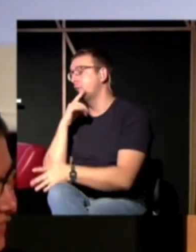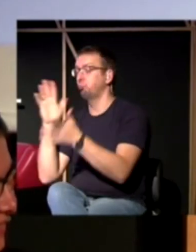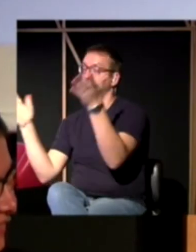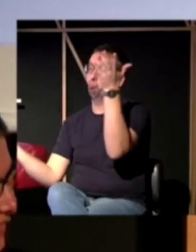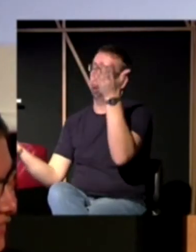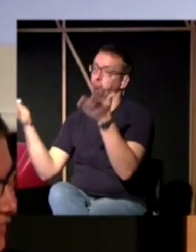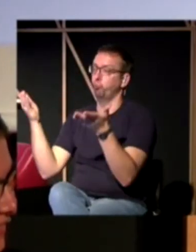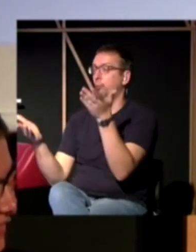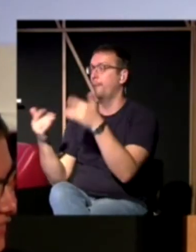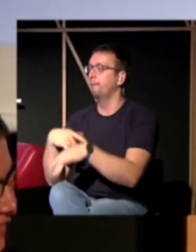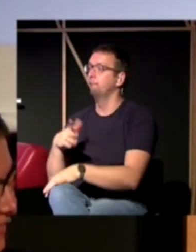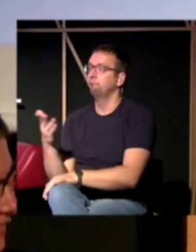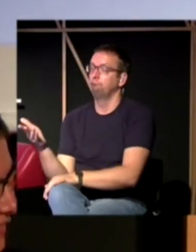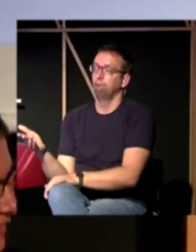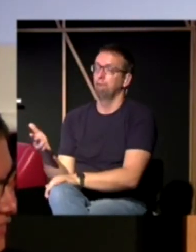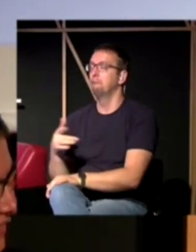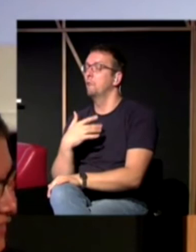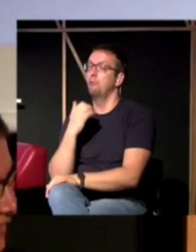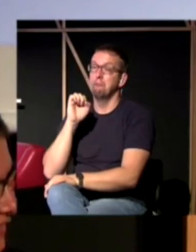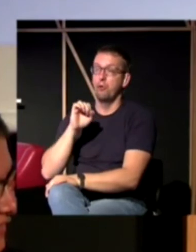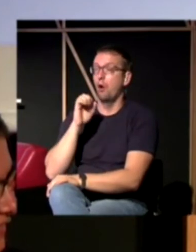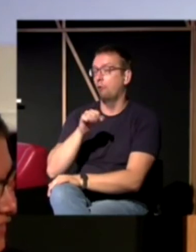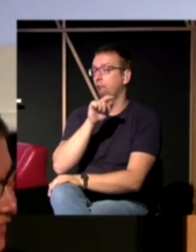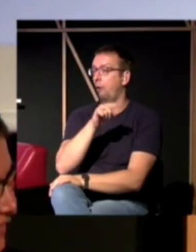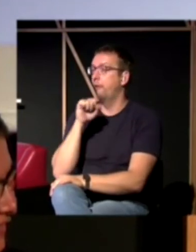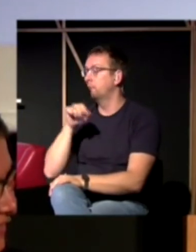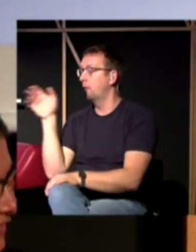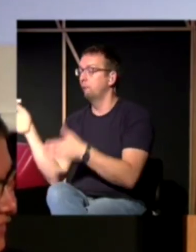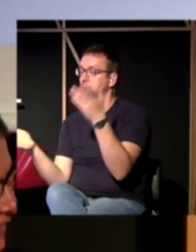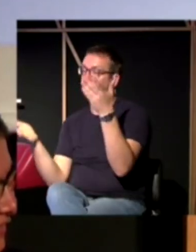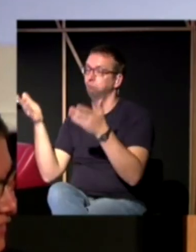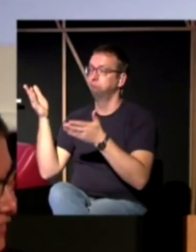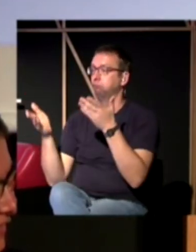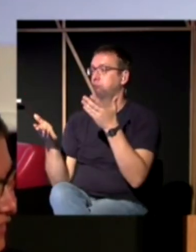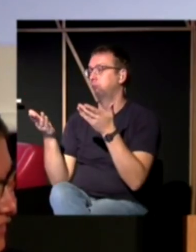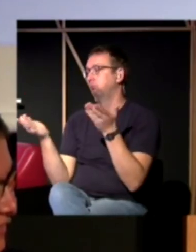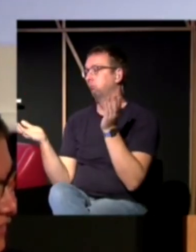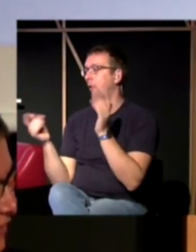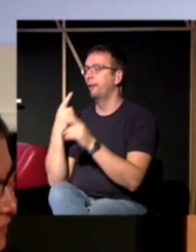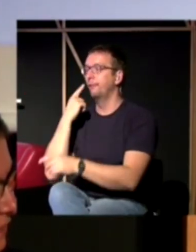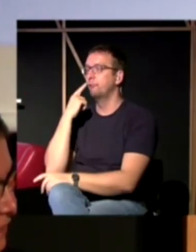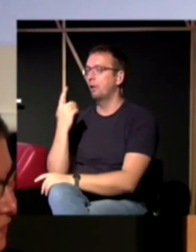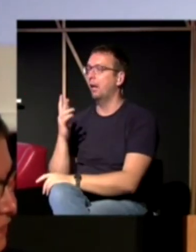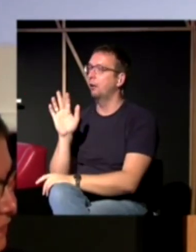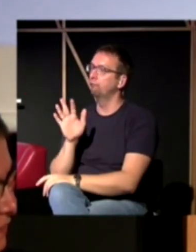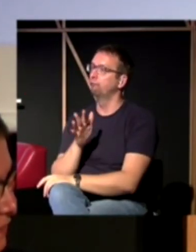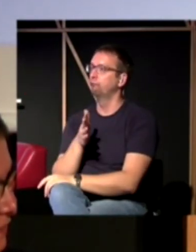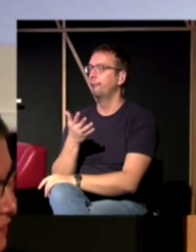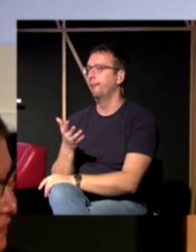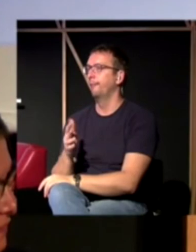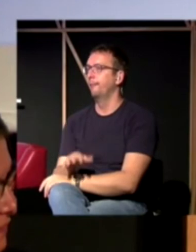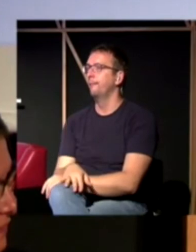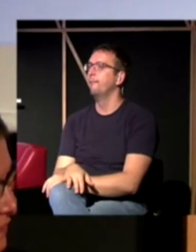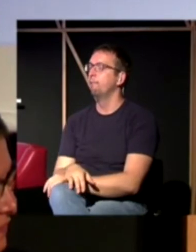But it's, yeah, I think my career just changed because I want to do that. I can't moving